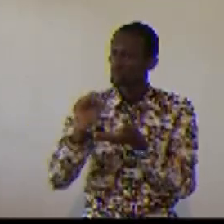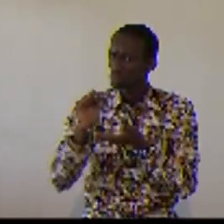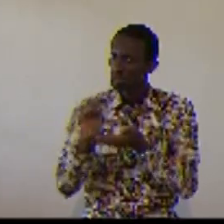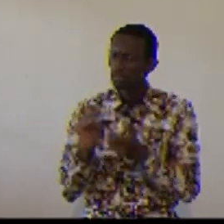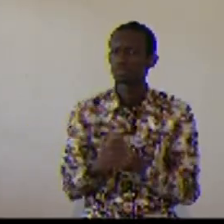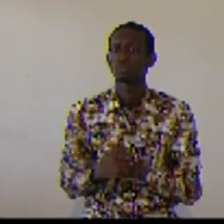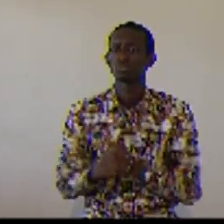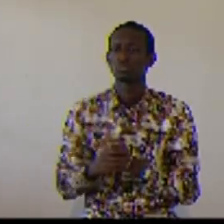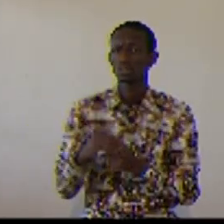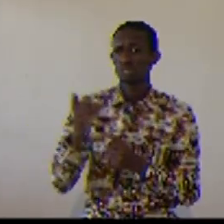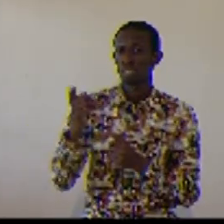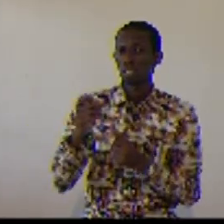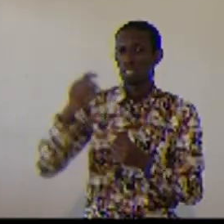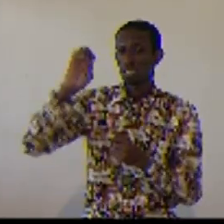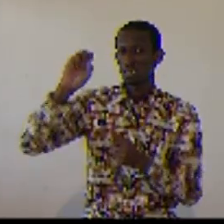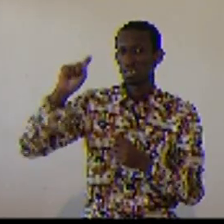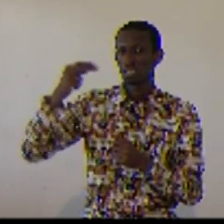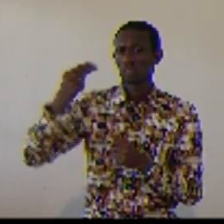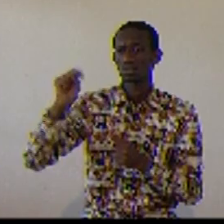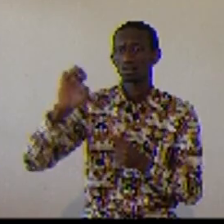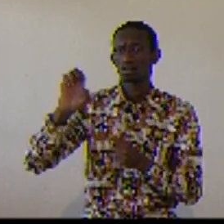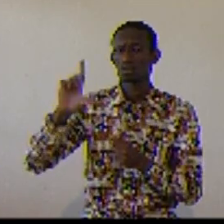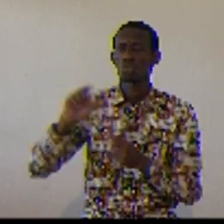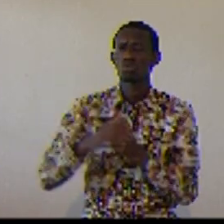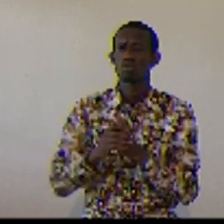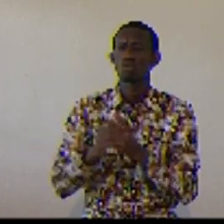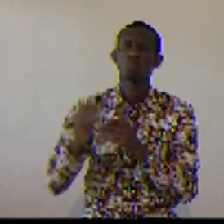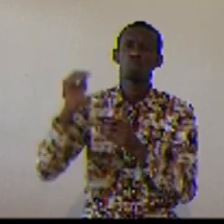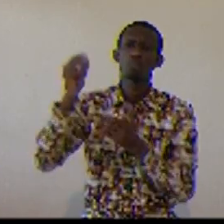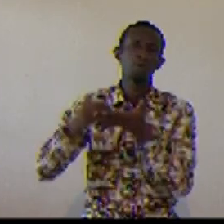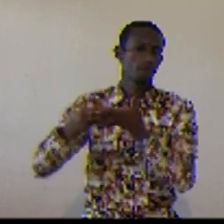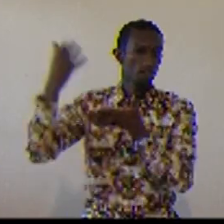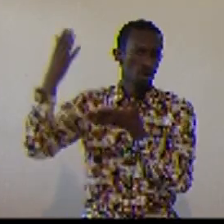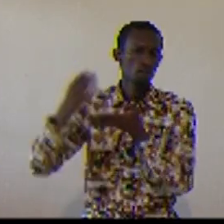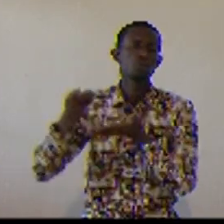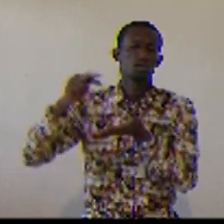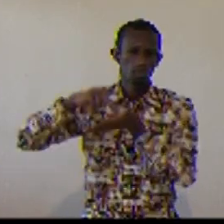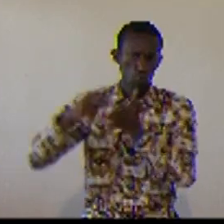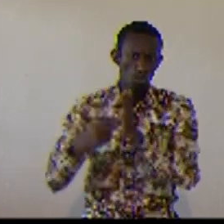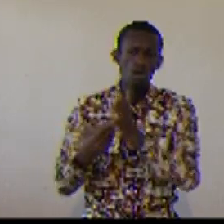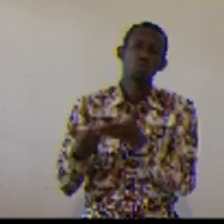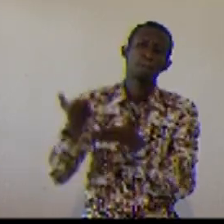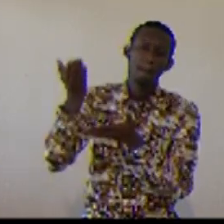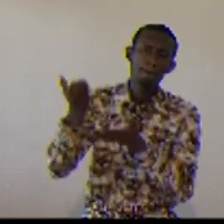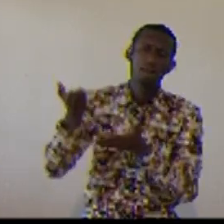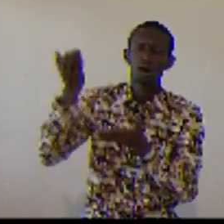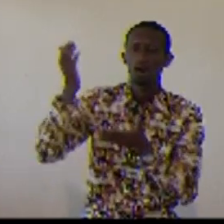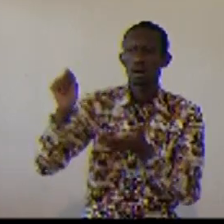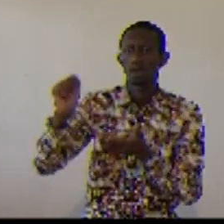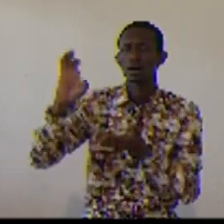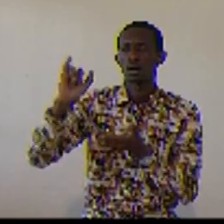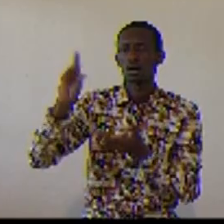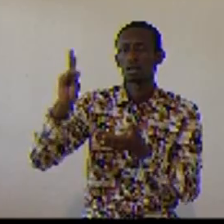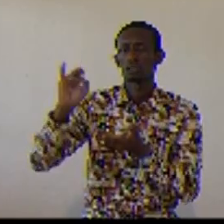smallest value of pKa is indicating higher acidity. And this is what we are just going